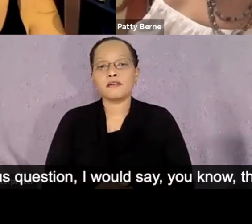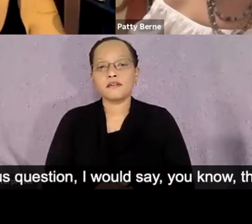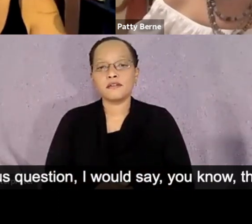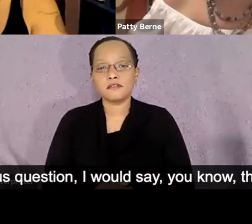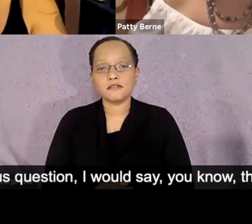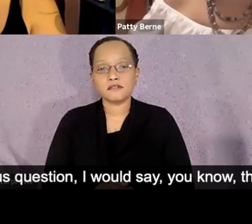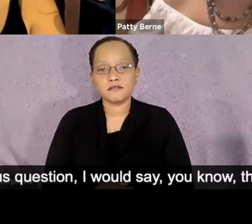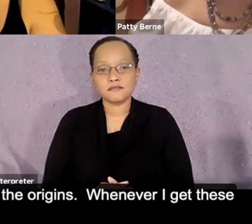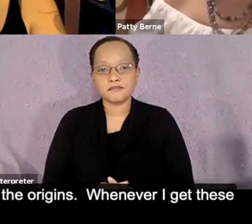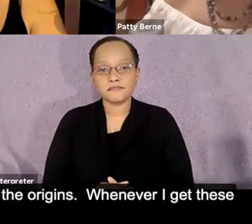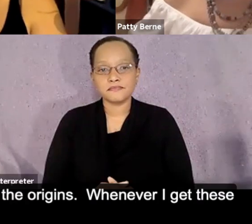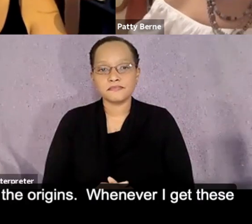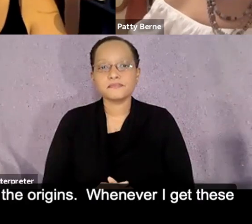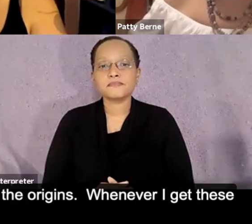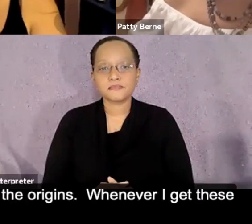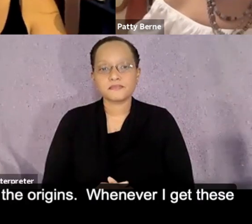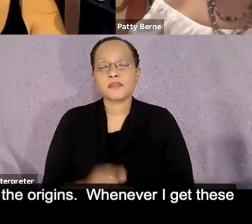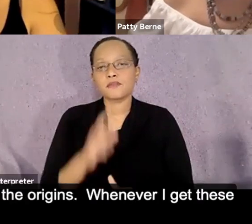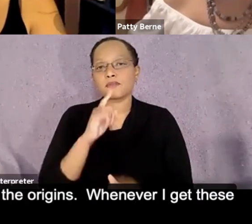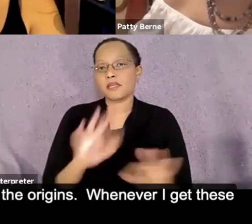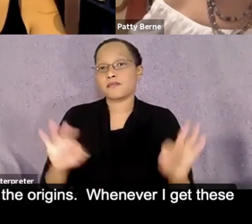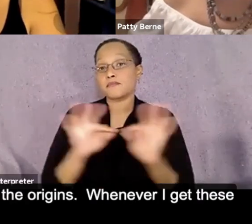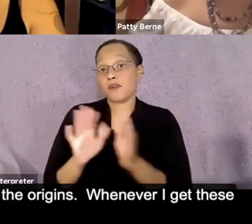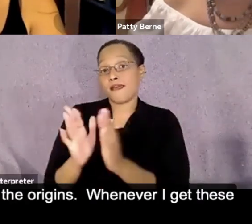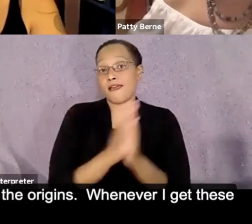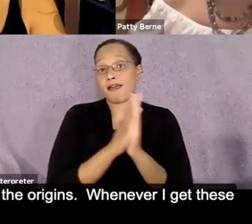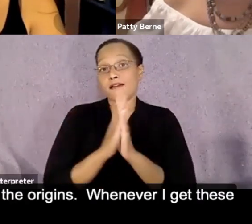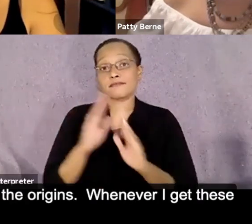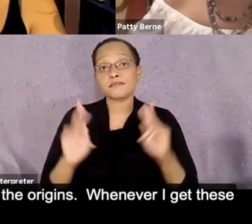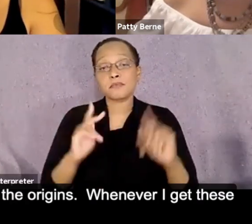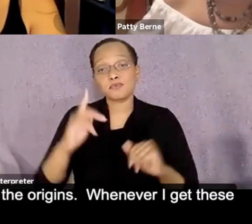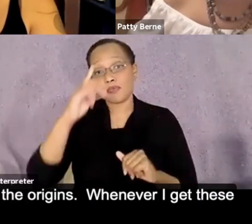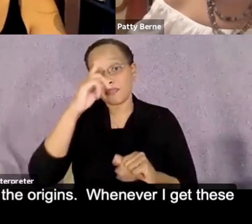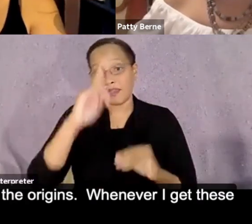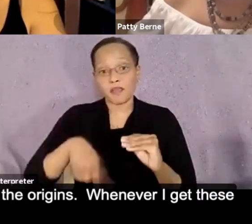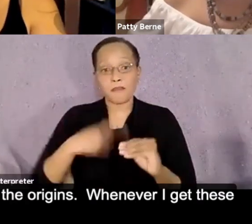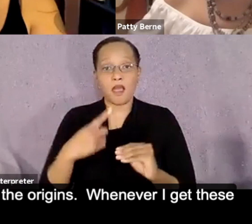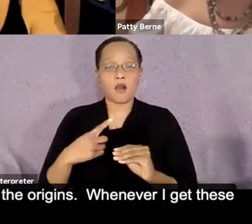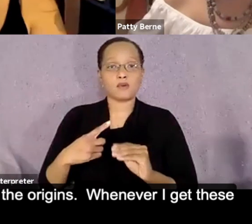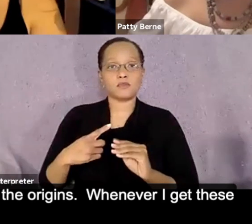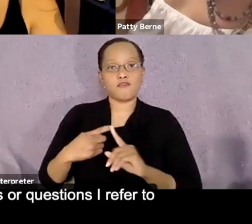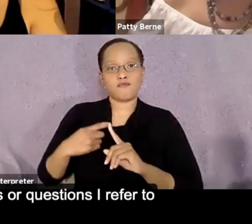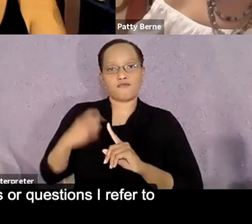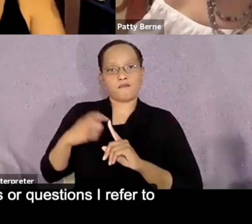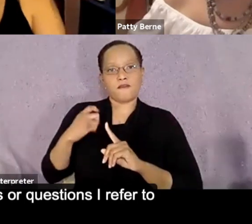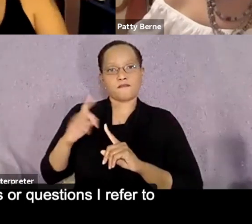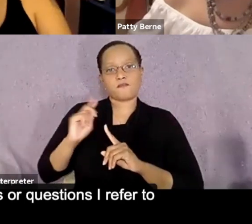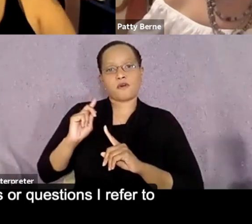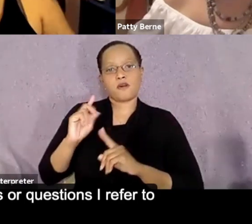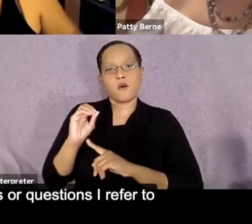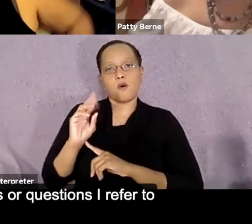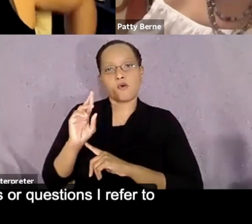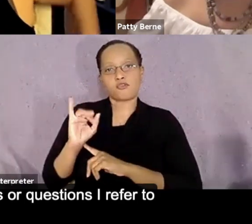there's asking people to think about the origins. Whenever I get these kinds of requests